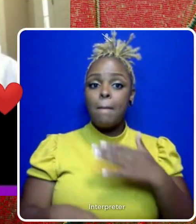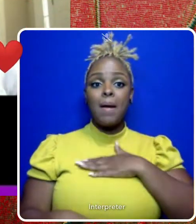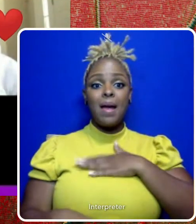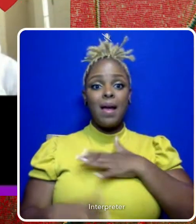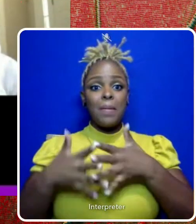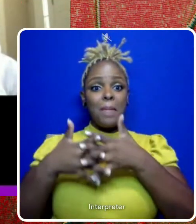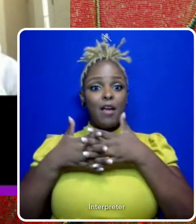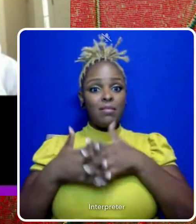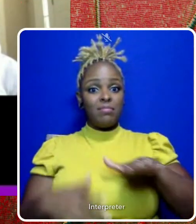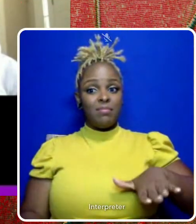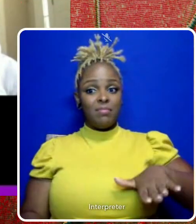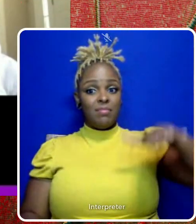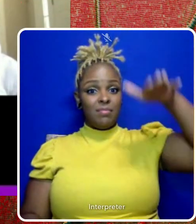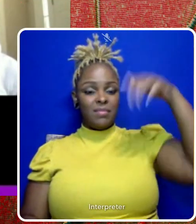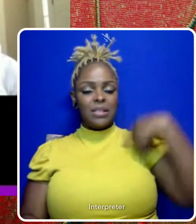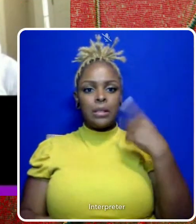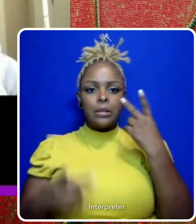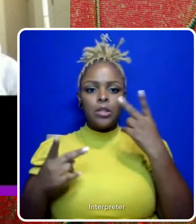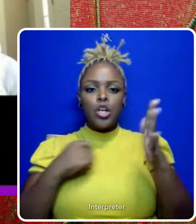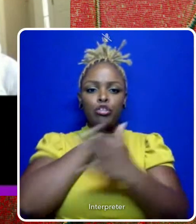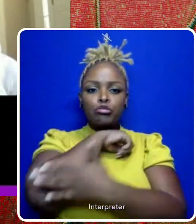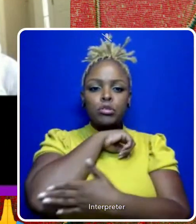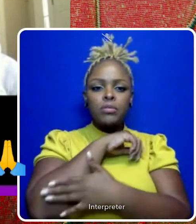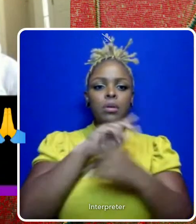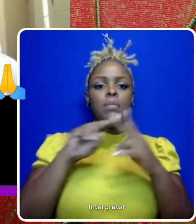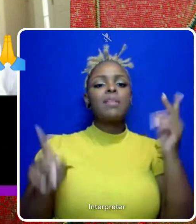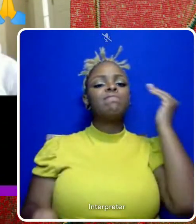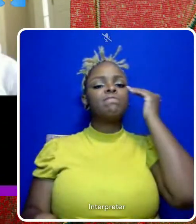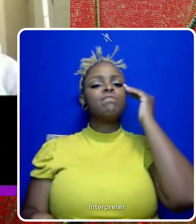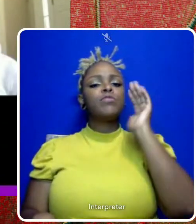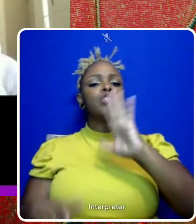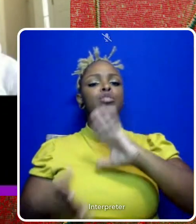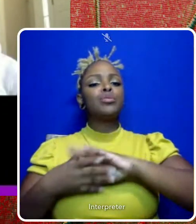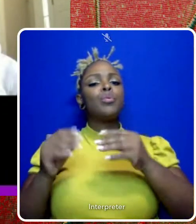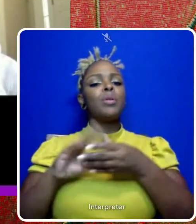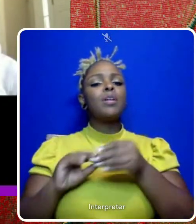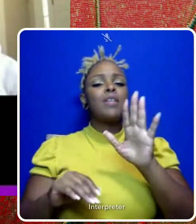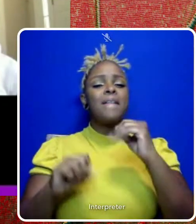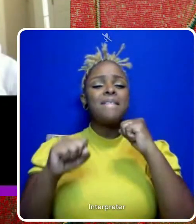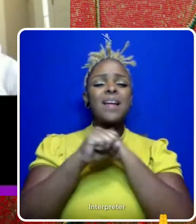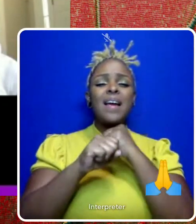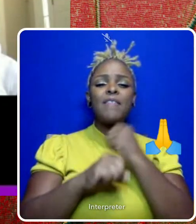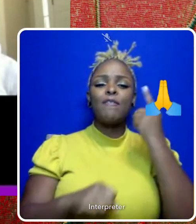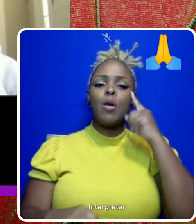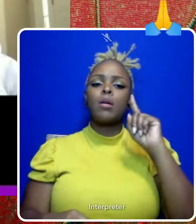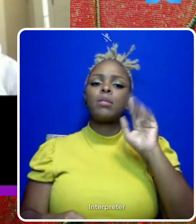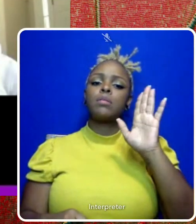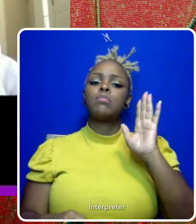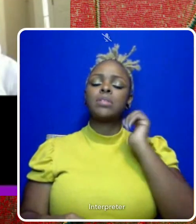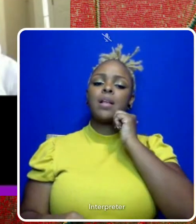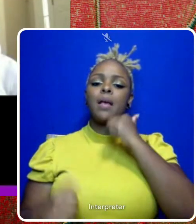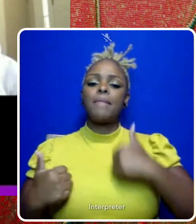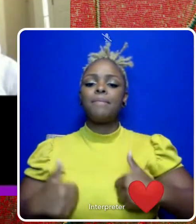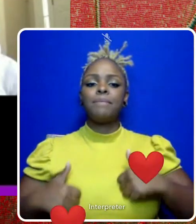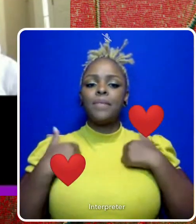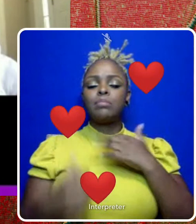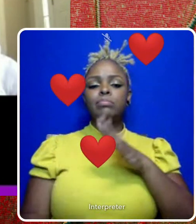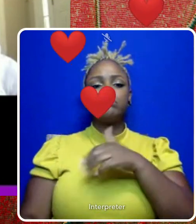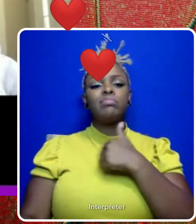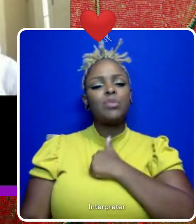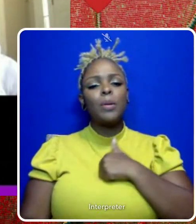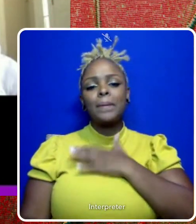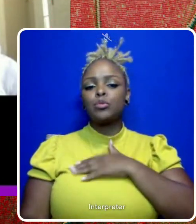all the mundane you fought for everything I will never be able to say. So please don't forget it.